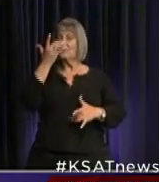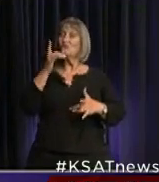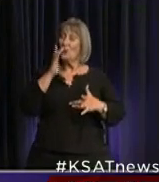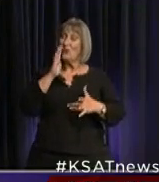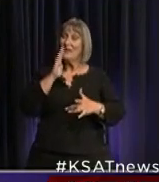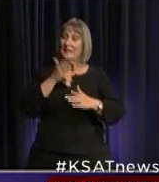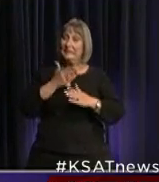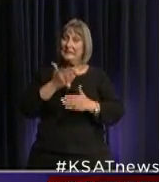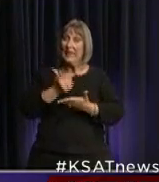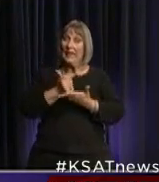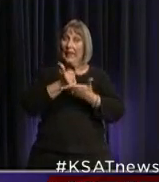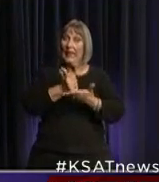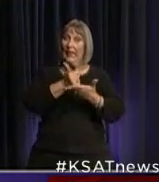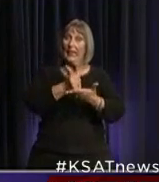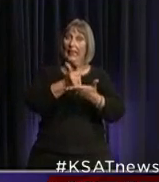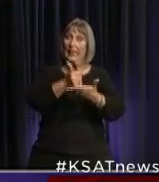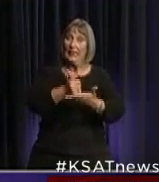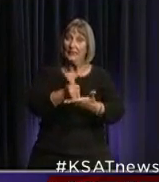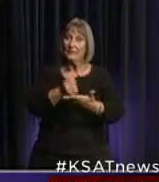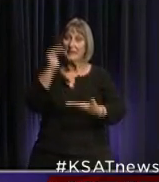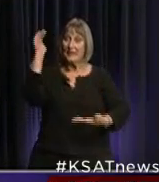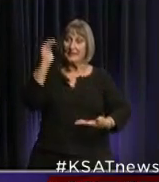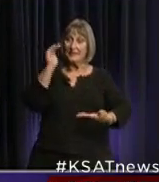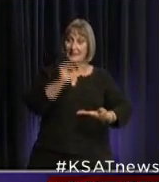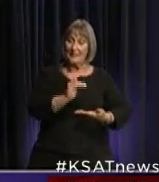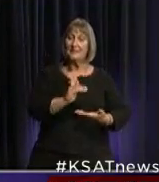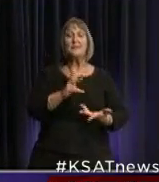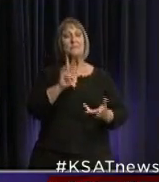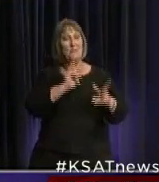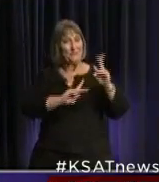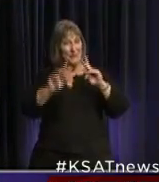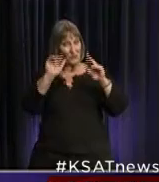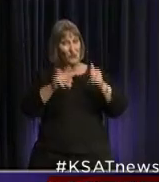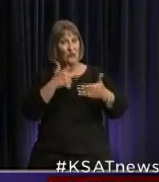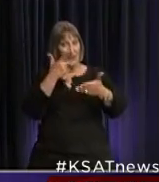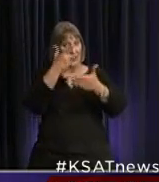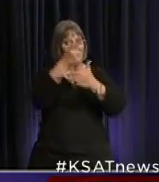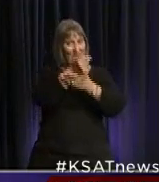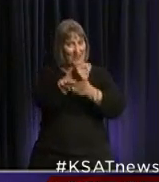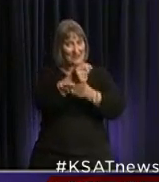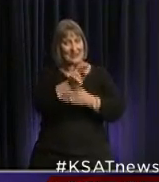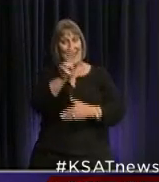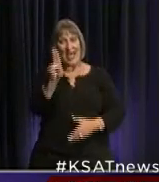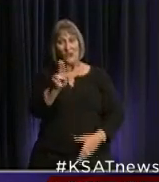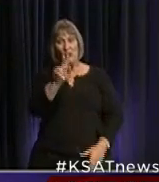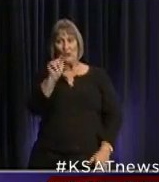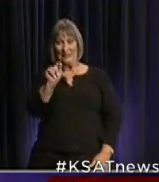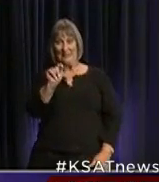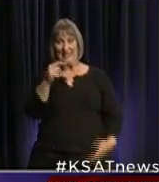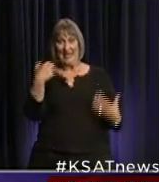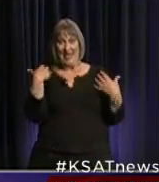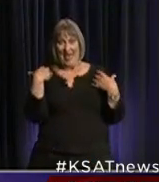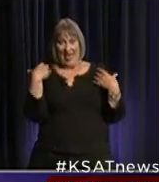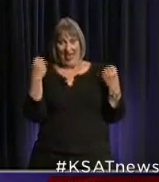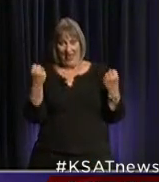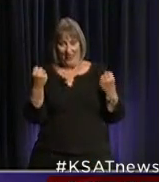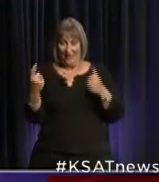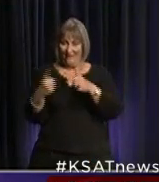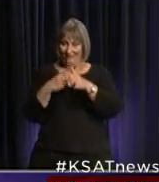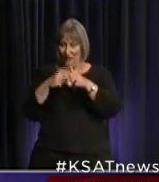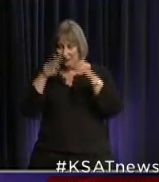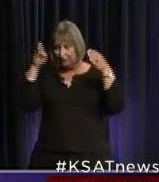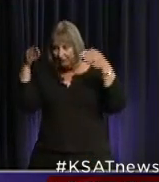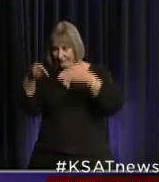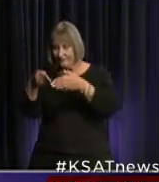I would like to also highlight that people can get vaccinated at UT Health. Initially, we were vaccinating our campus,